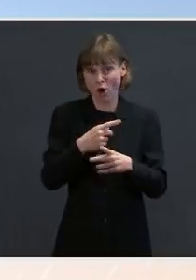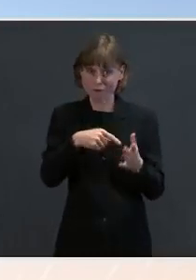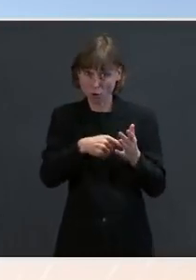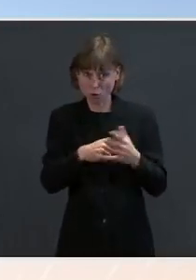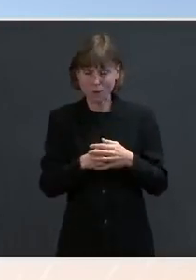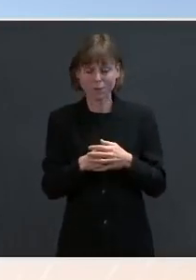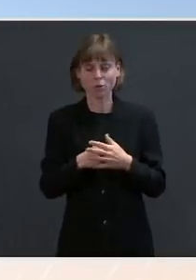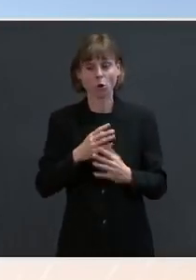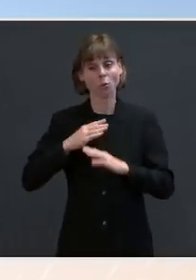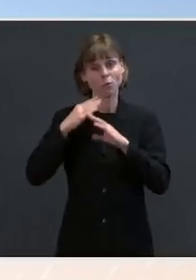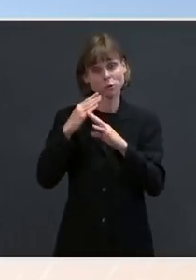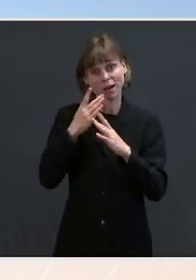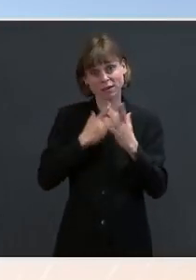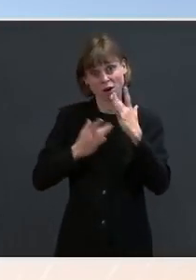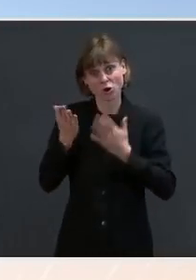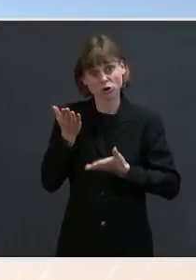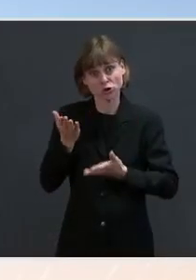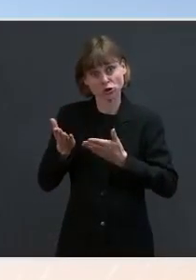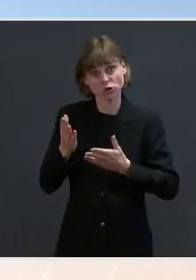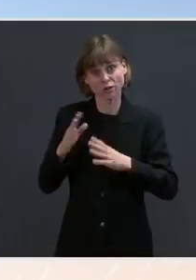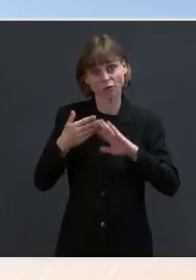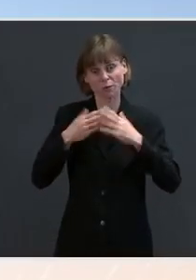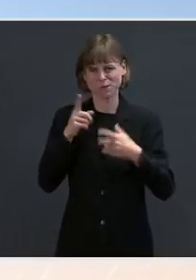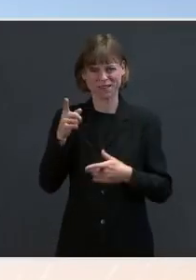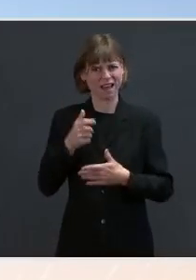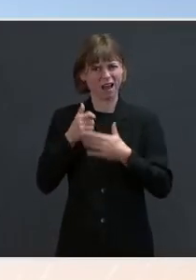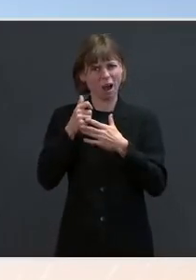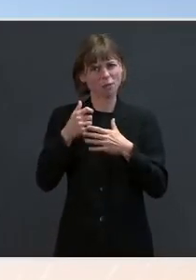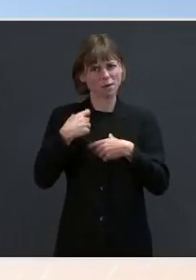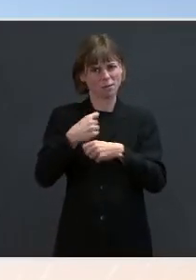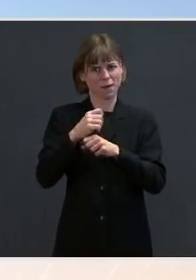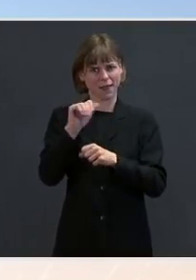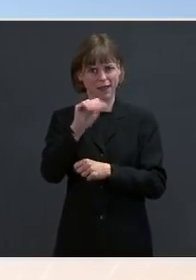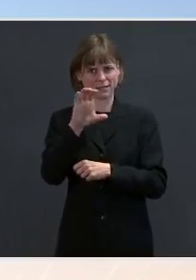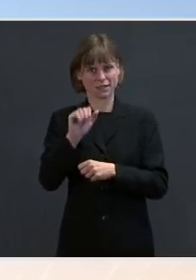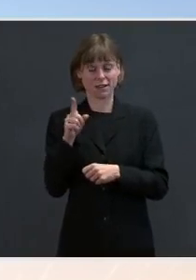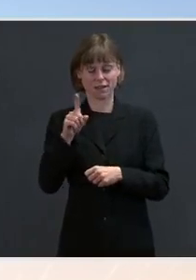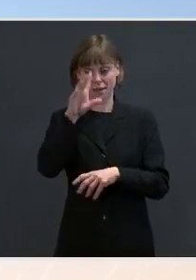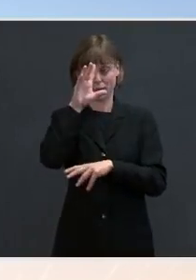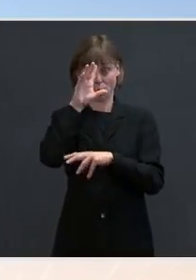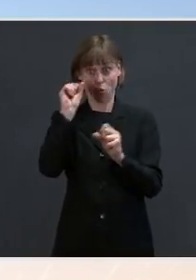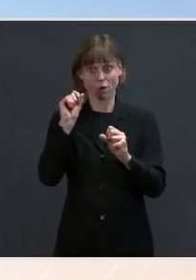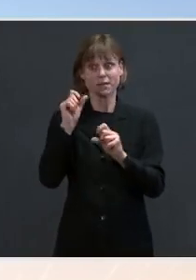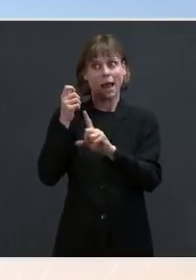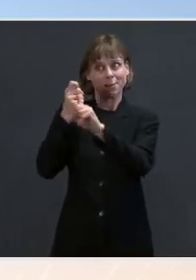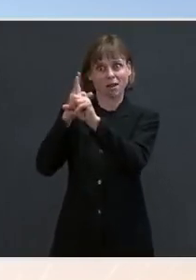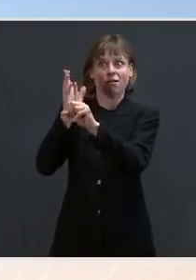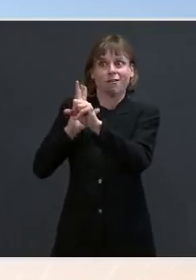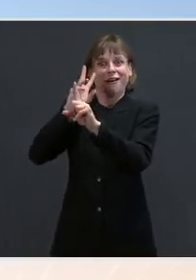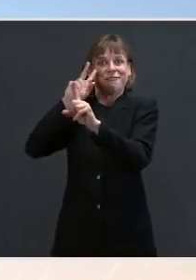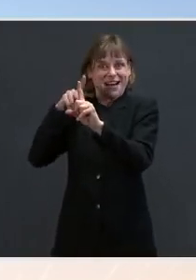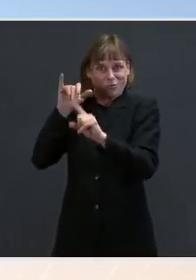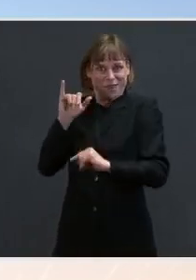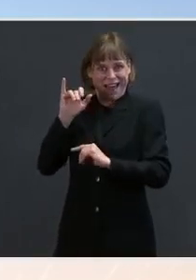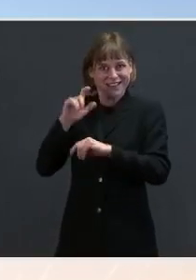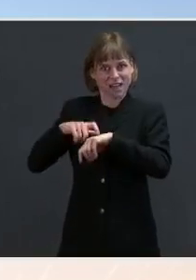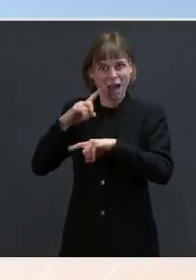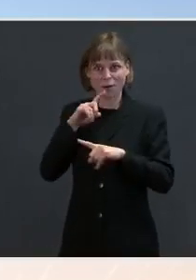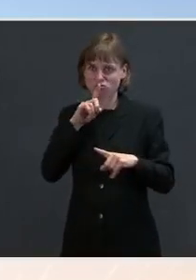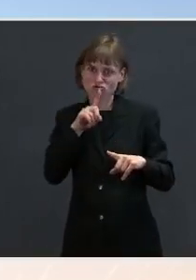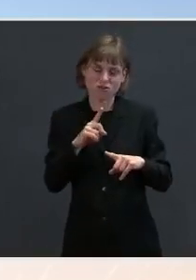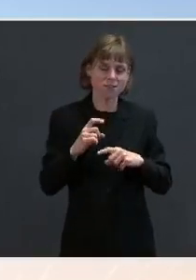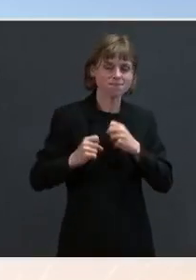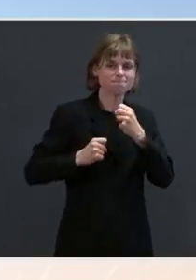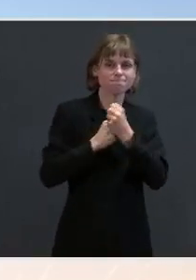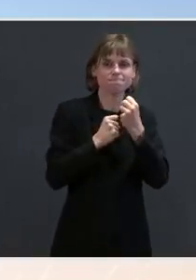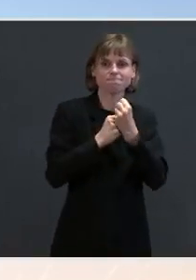helped create the Affordable Care Act, something, of course, the president was serving as vice president during that period of time and stood up for it assiduously in